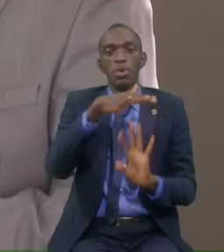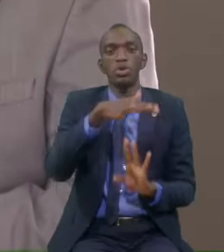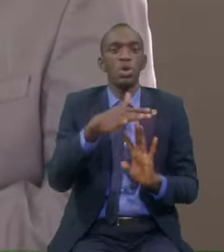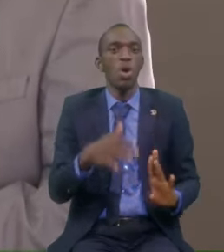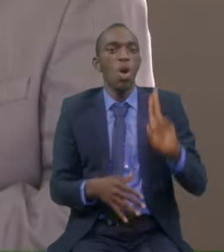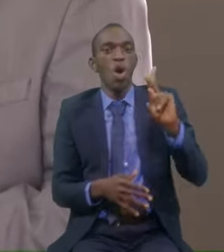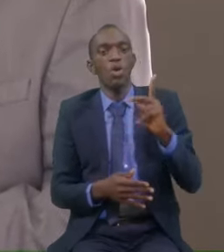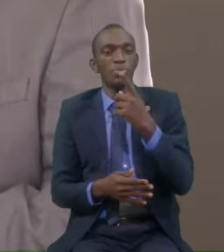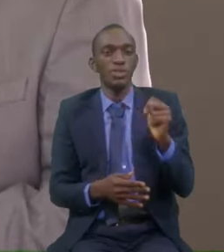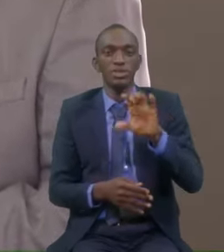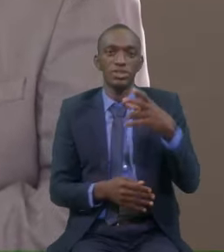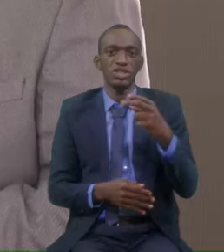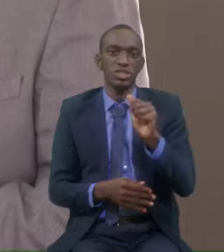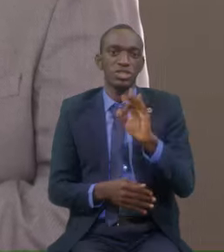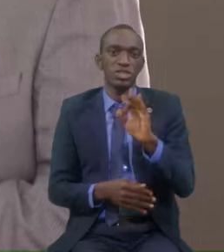said, amen. Amen.